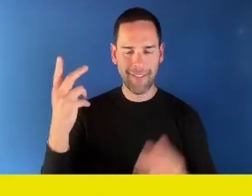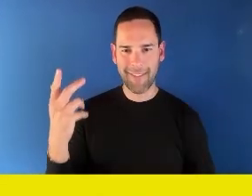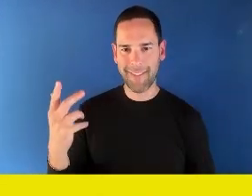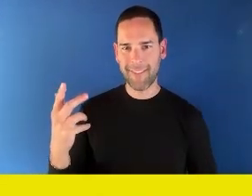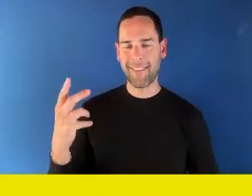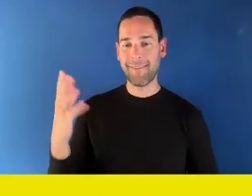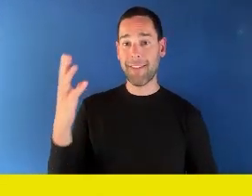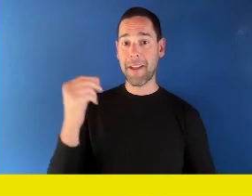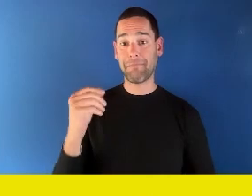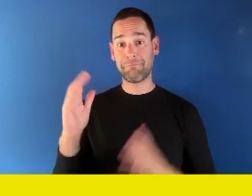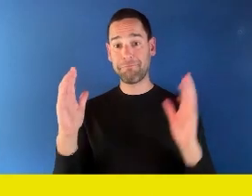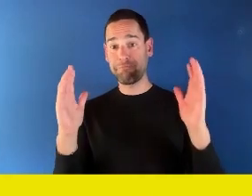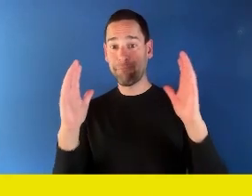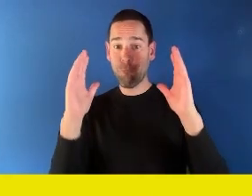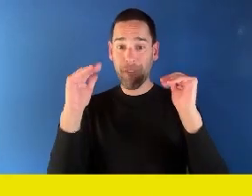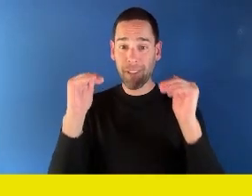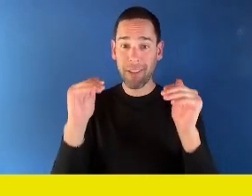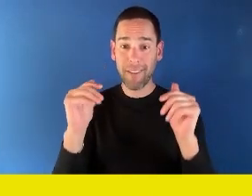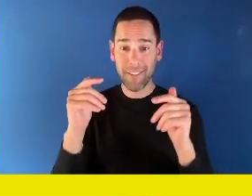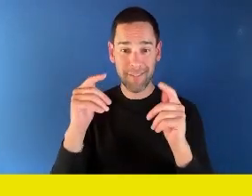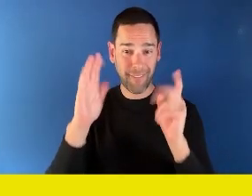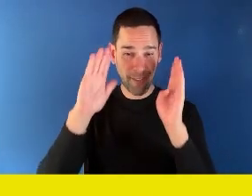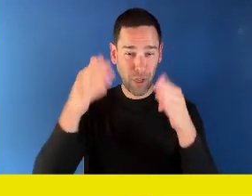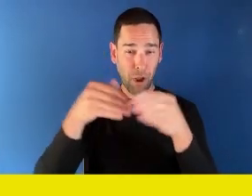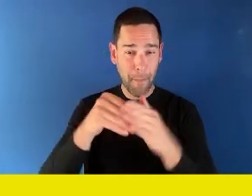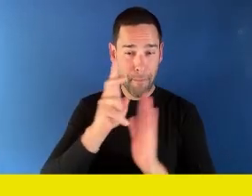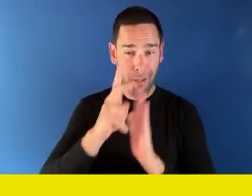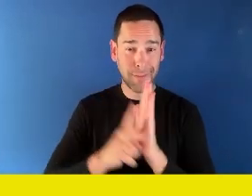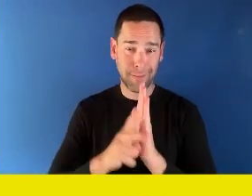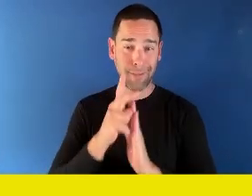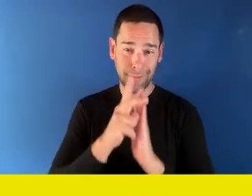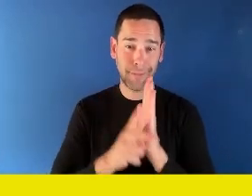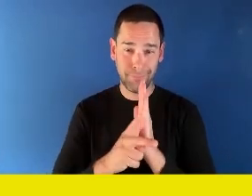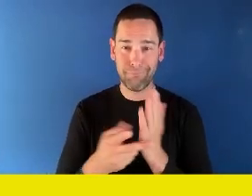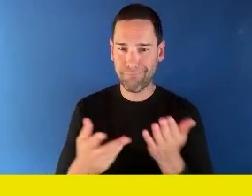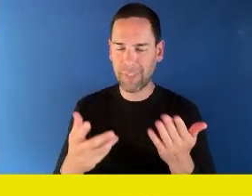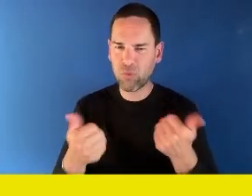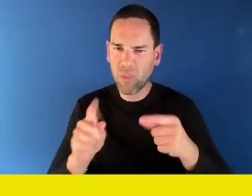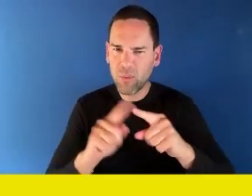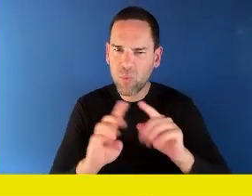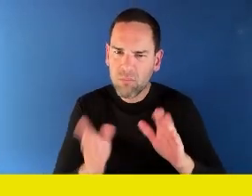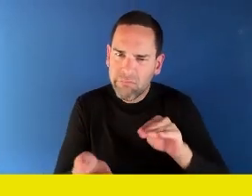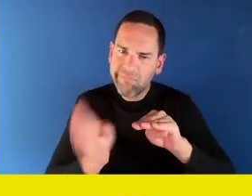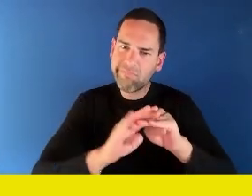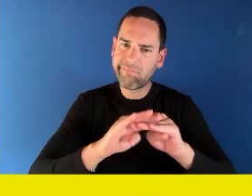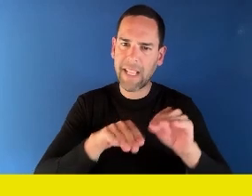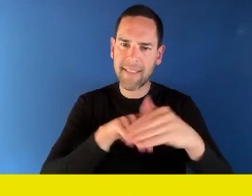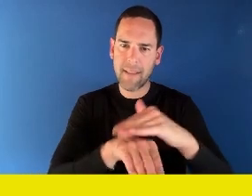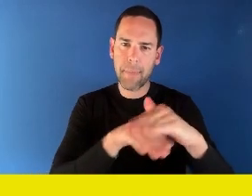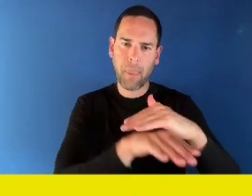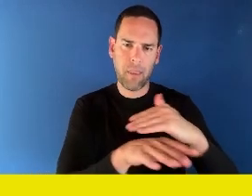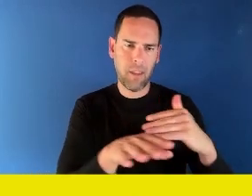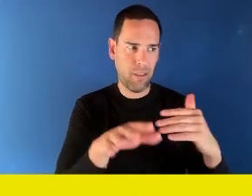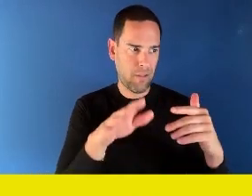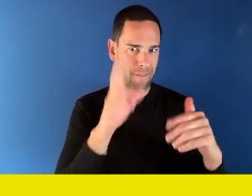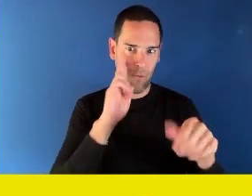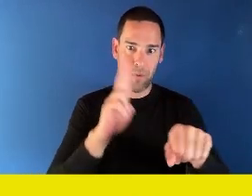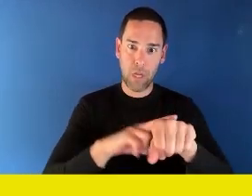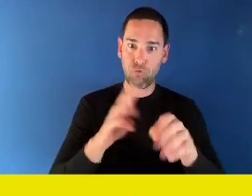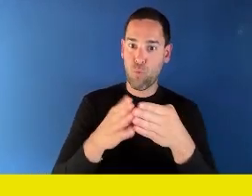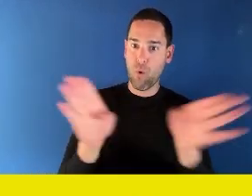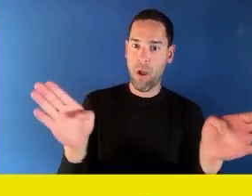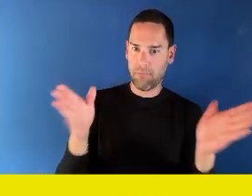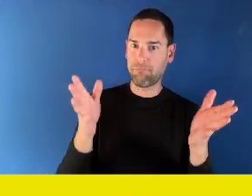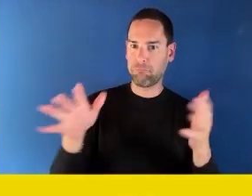and hopefully working with an emphasis in policy to increase accessibility going forward on a national level.